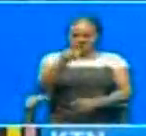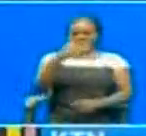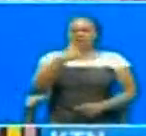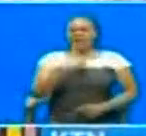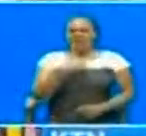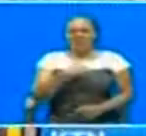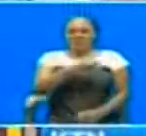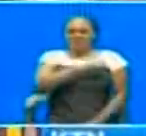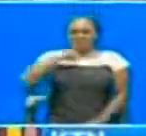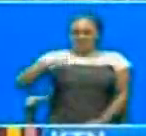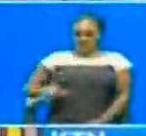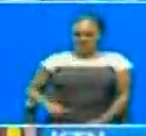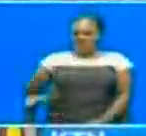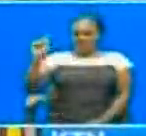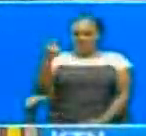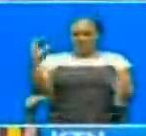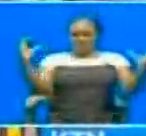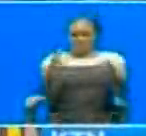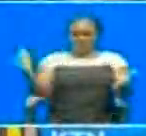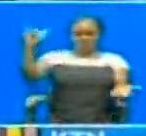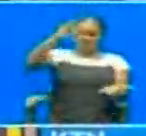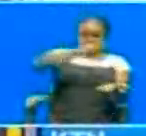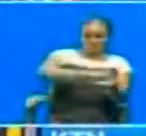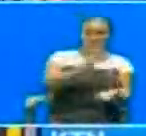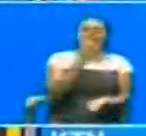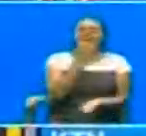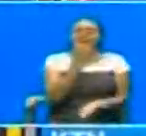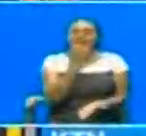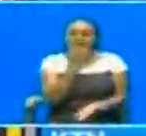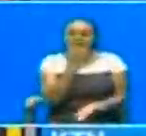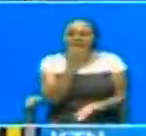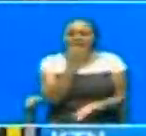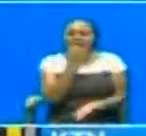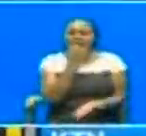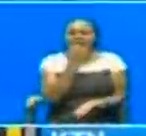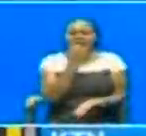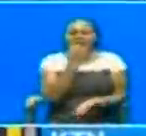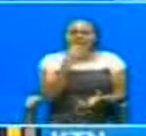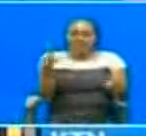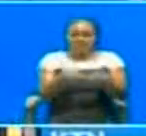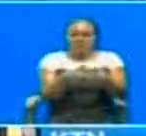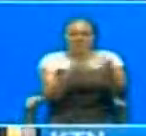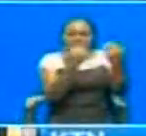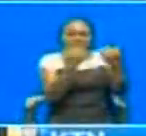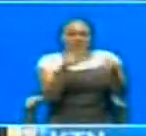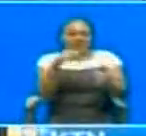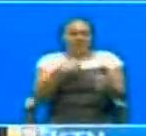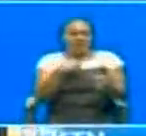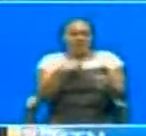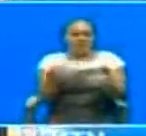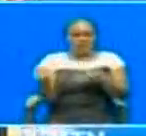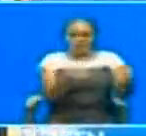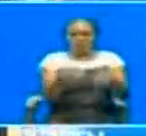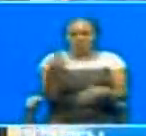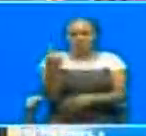Championships in Guiyang, China, the Kenyan team arrival at the Jomo Kenyatta International Airport, just as expected, caused a stir.